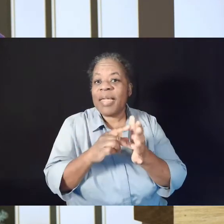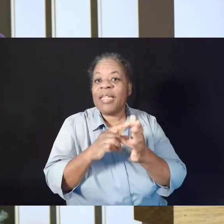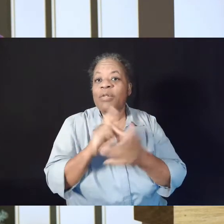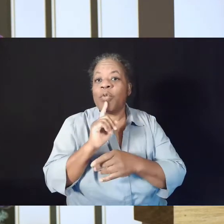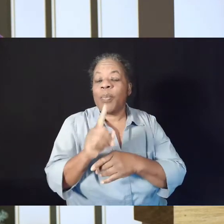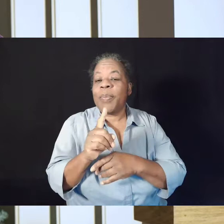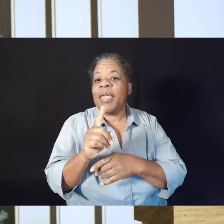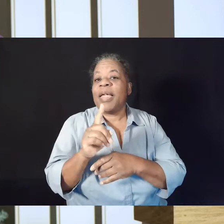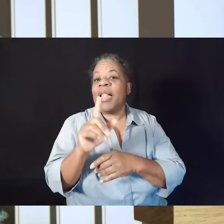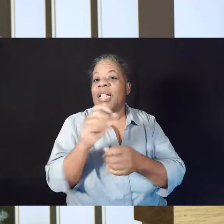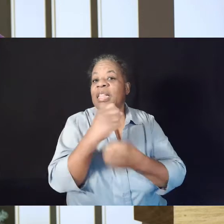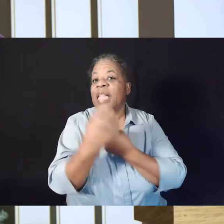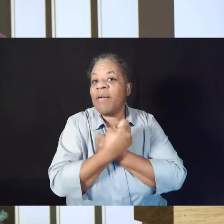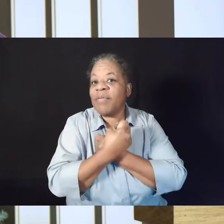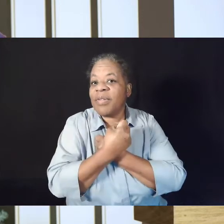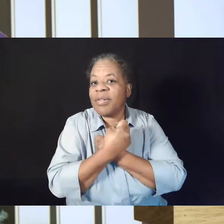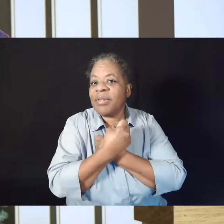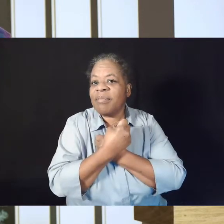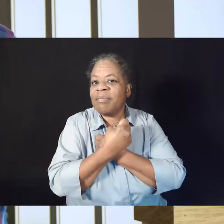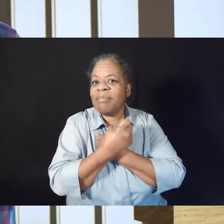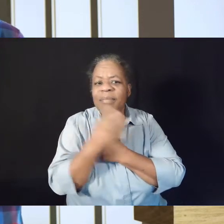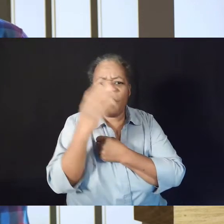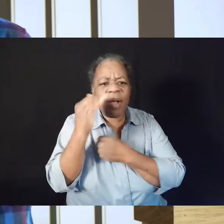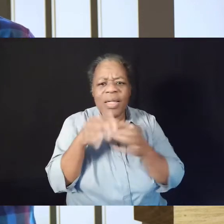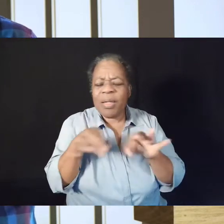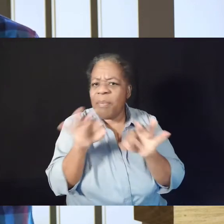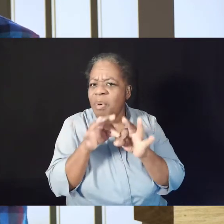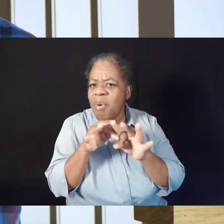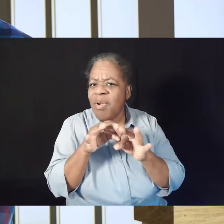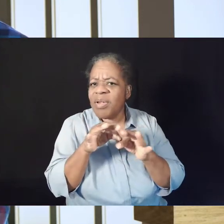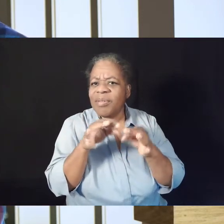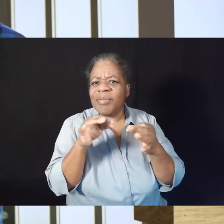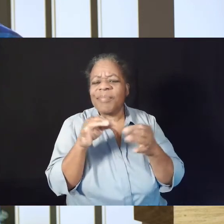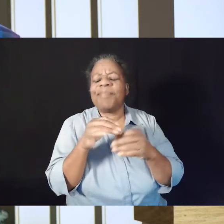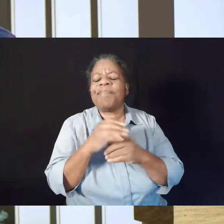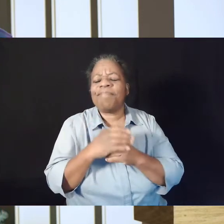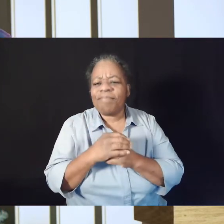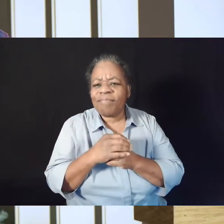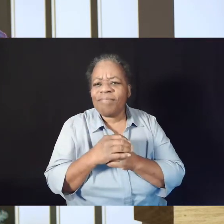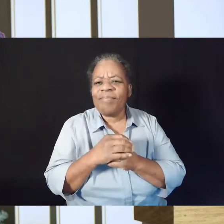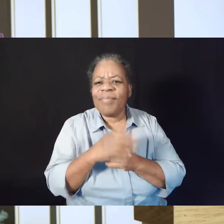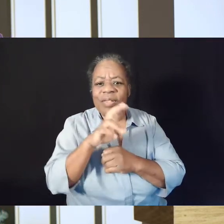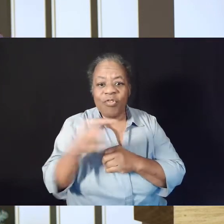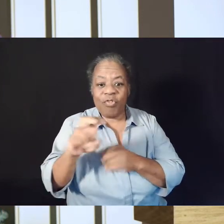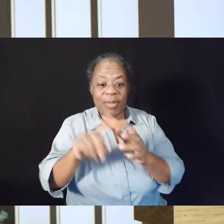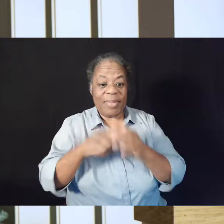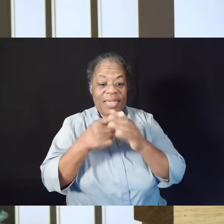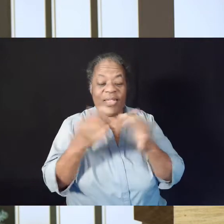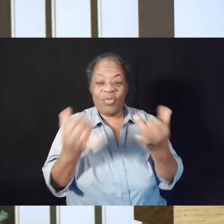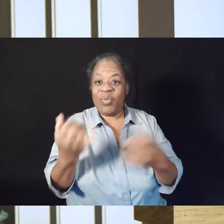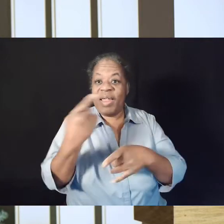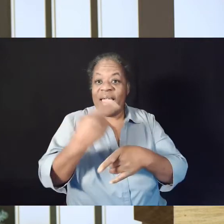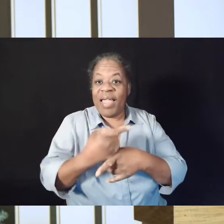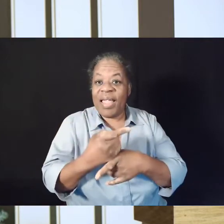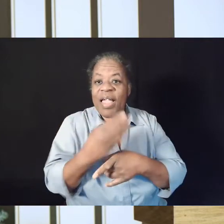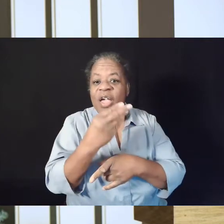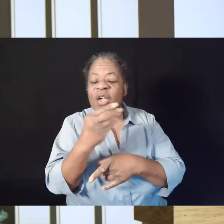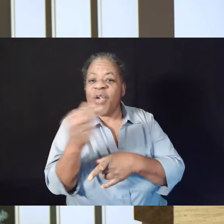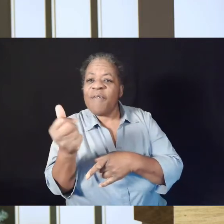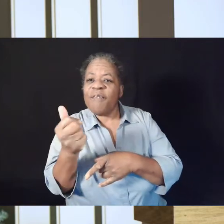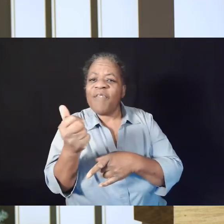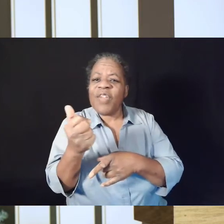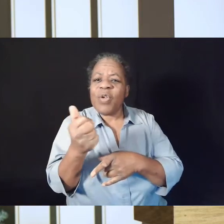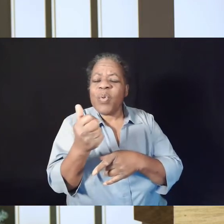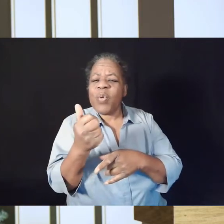it matters so much right now. Well, as I said, the journey begins today, but there are a few highlights along the way that